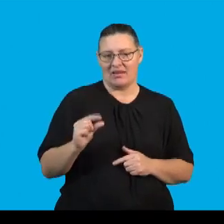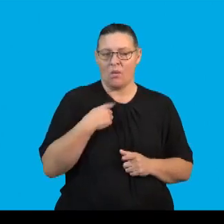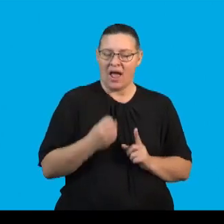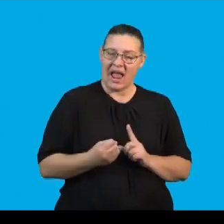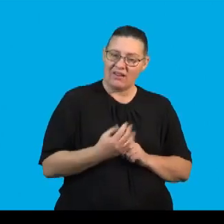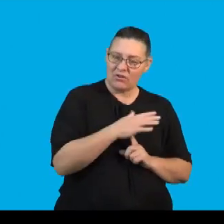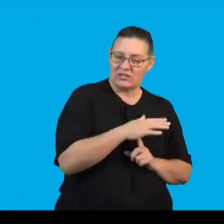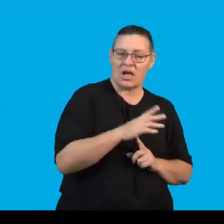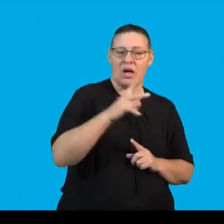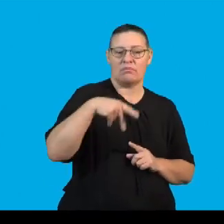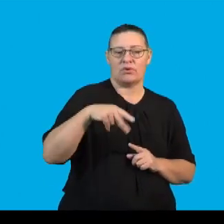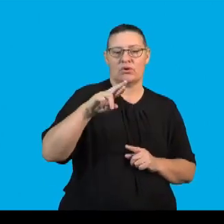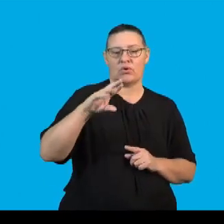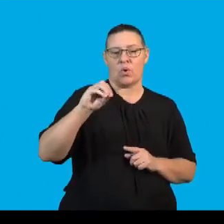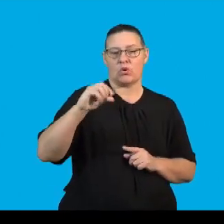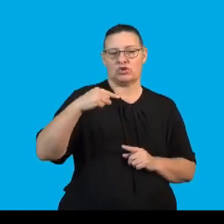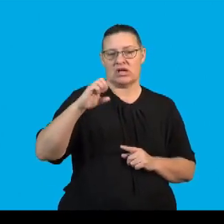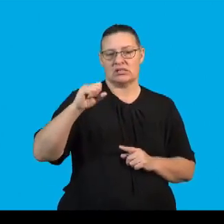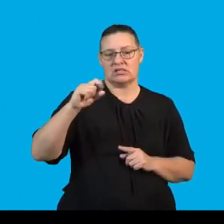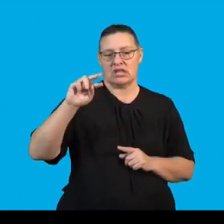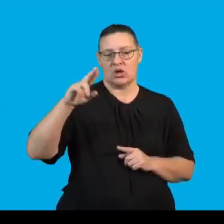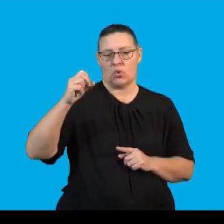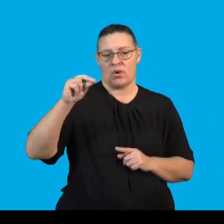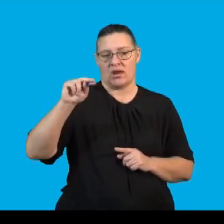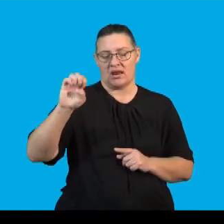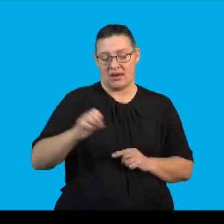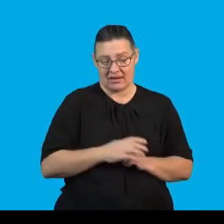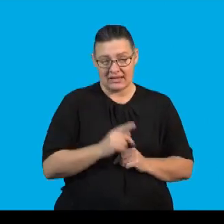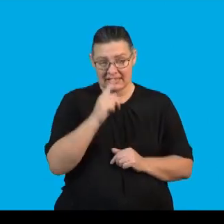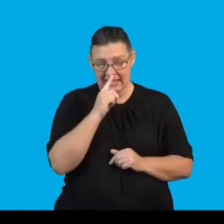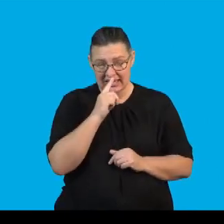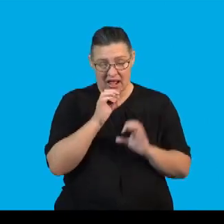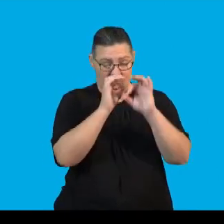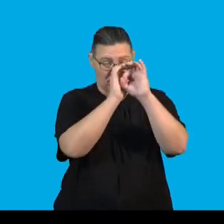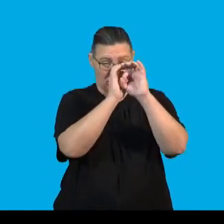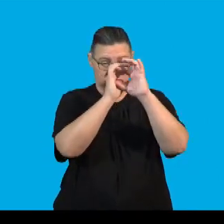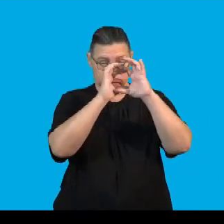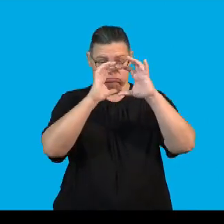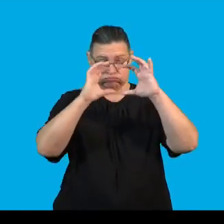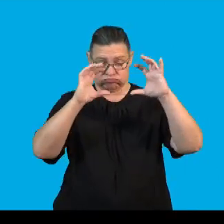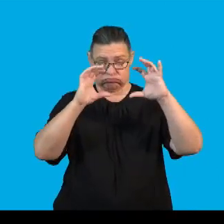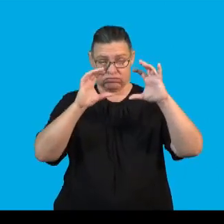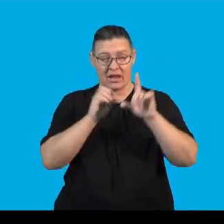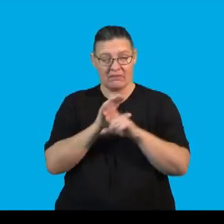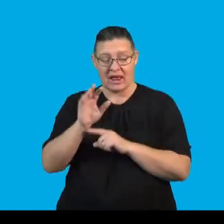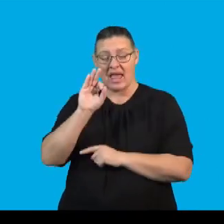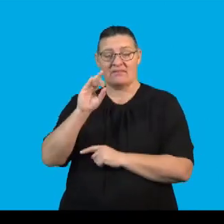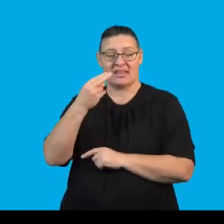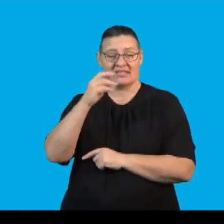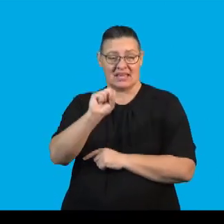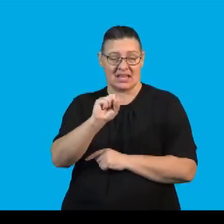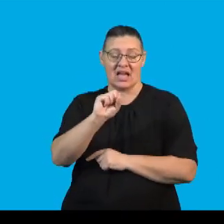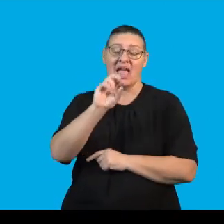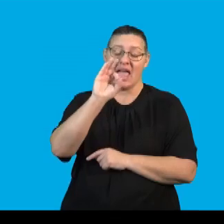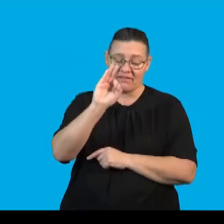the influence of progesterone. Look at the link. We have got the follicle growing under the influence of